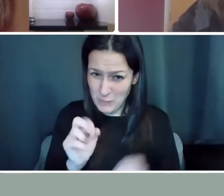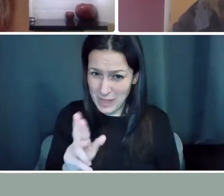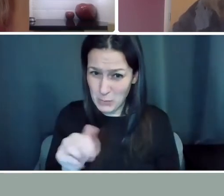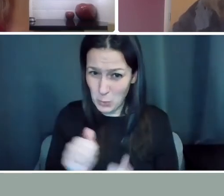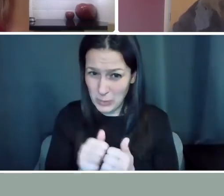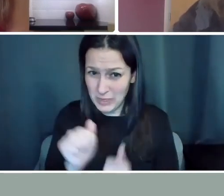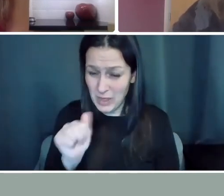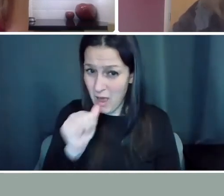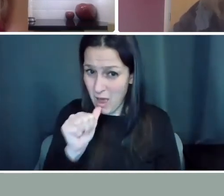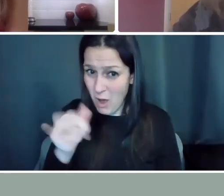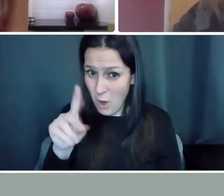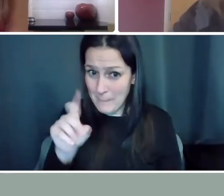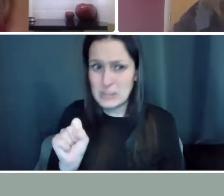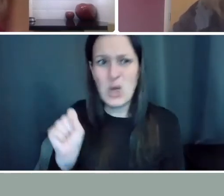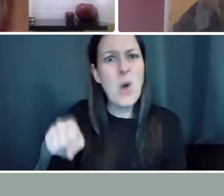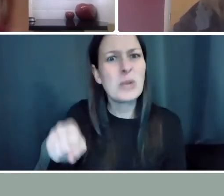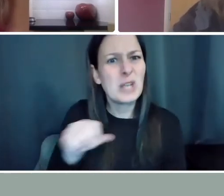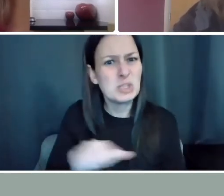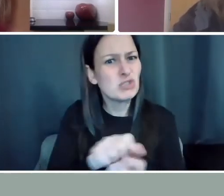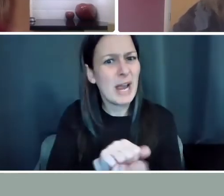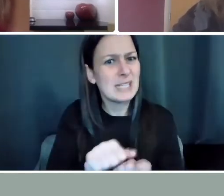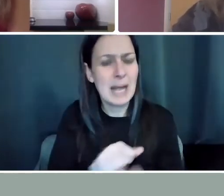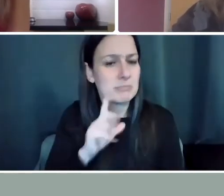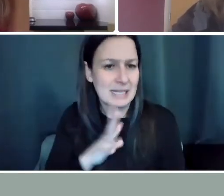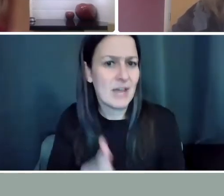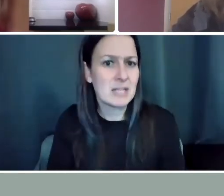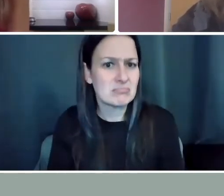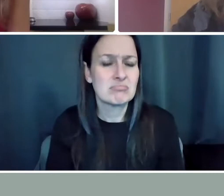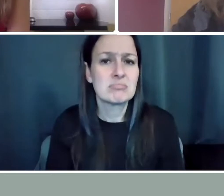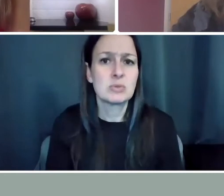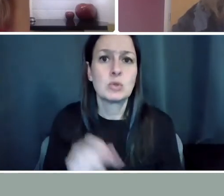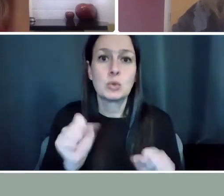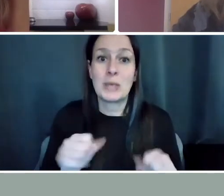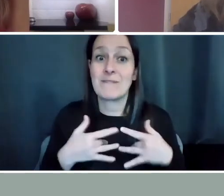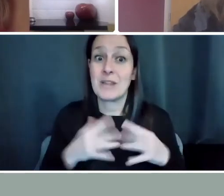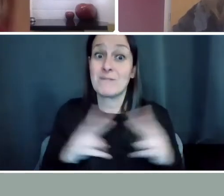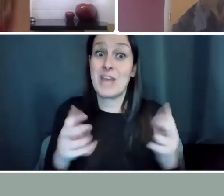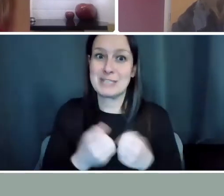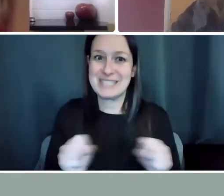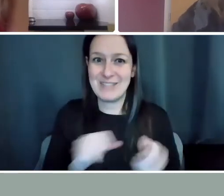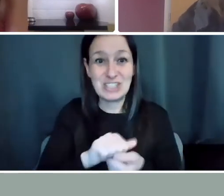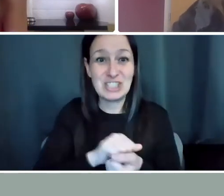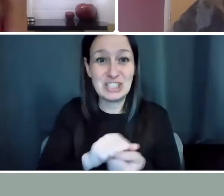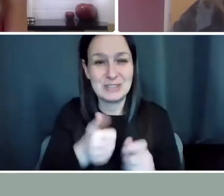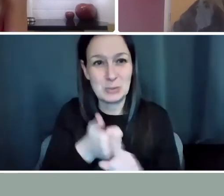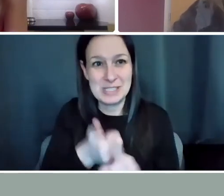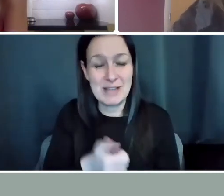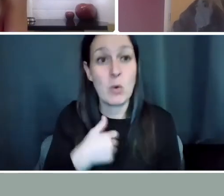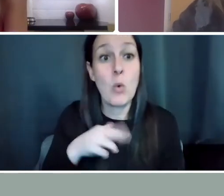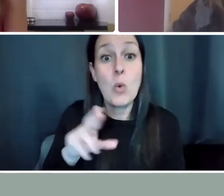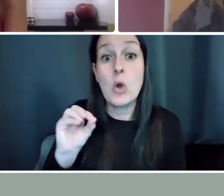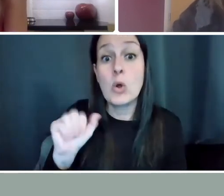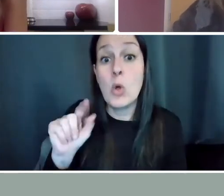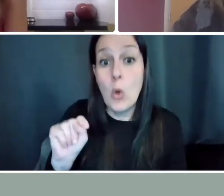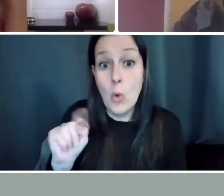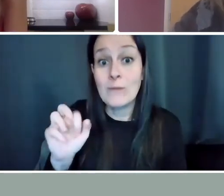almonds? Oh yeah, you just grind it up. Right. Yeah. So that's a way you can feel very safe. Okay. Or so, like oat flour. You could